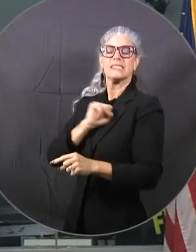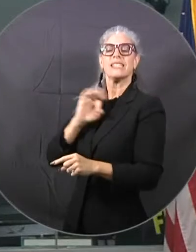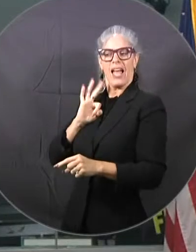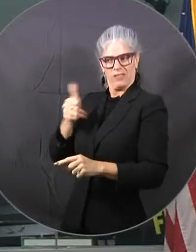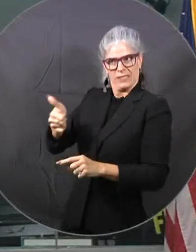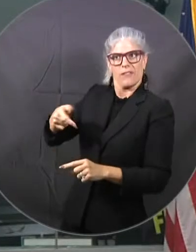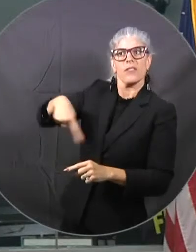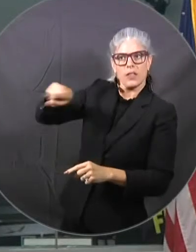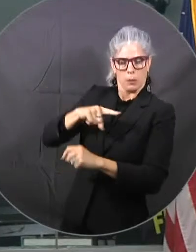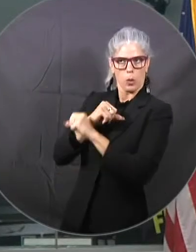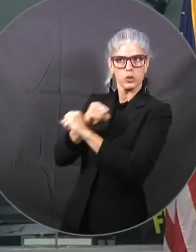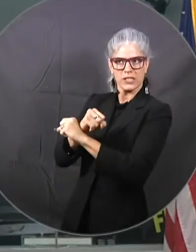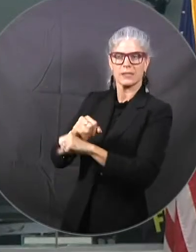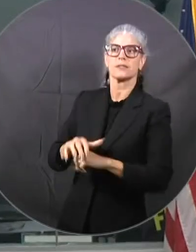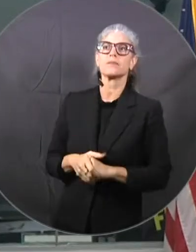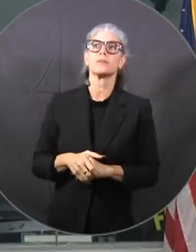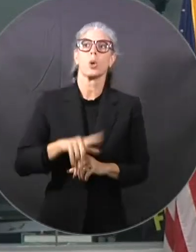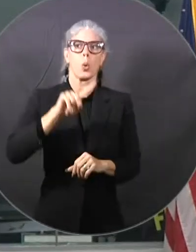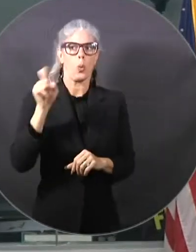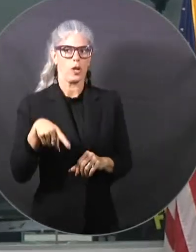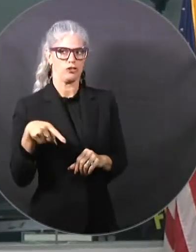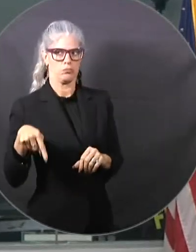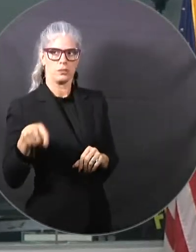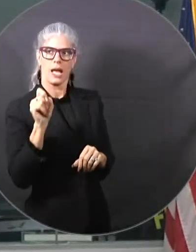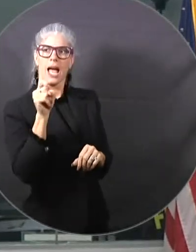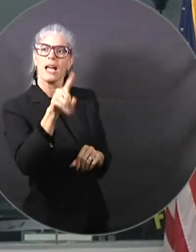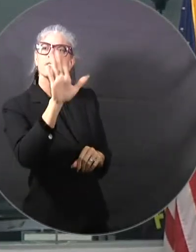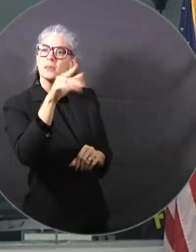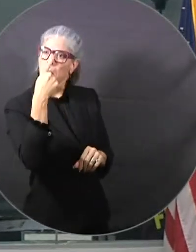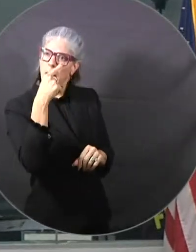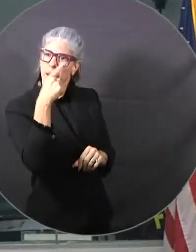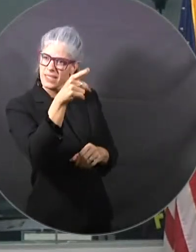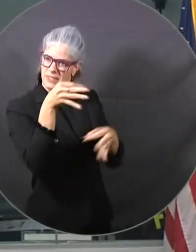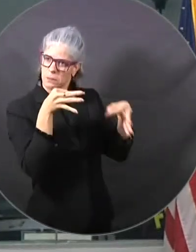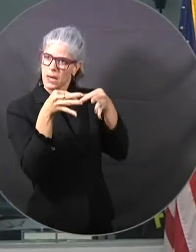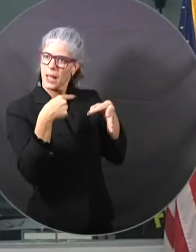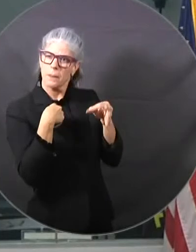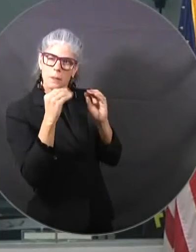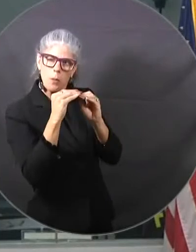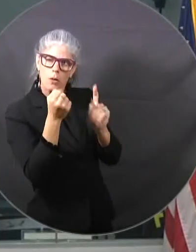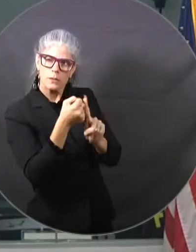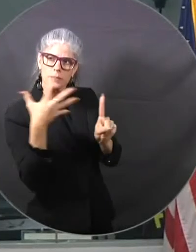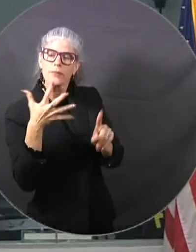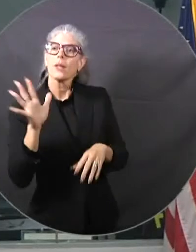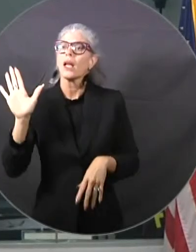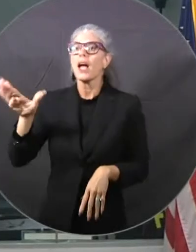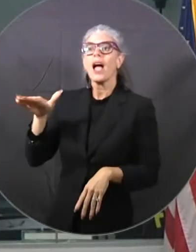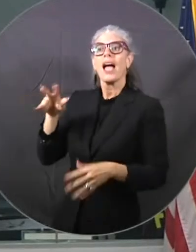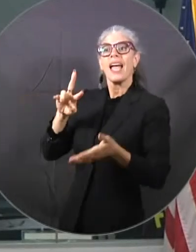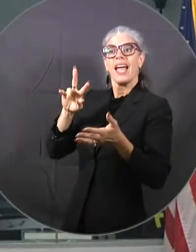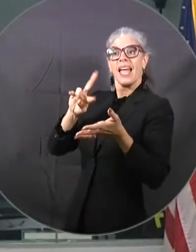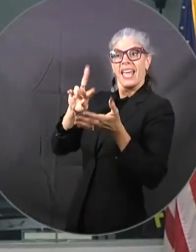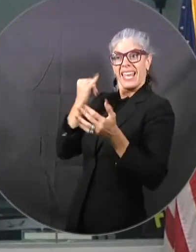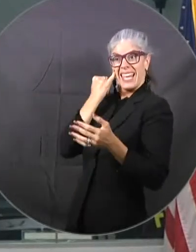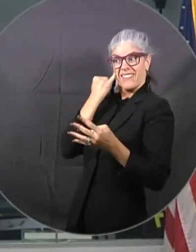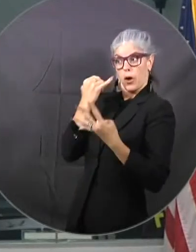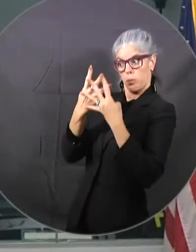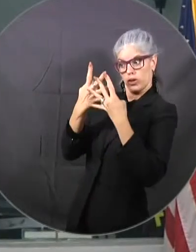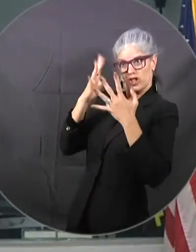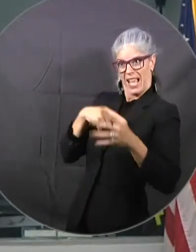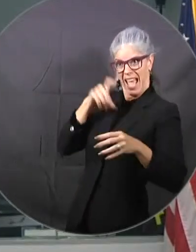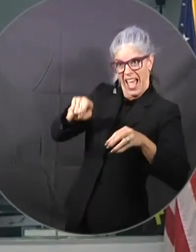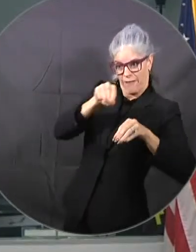inmates being moved, for example? If Secretary Dixon needs to move the inmates, he will move those inmates. Typically, we do in